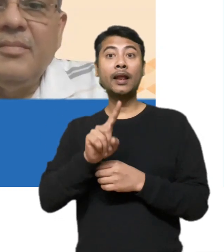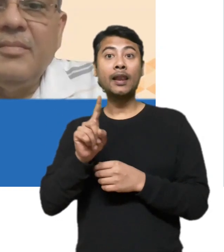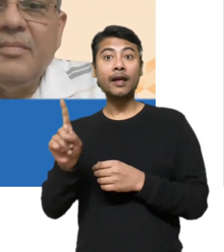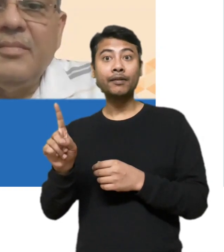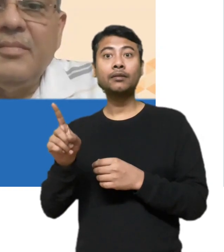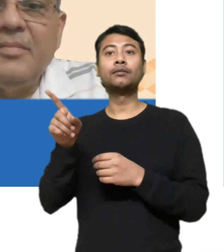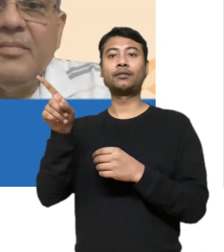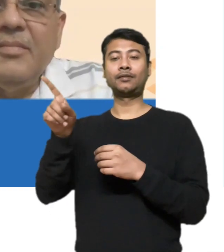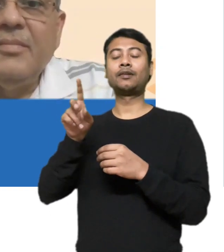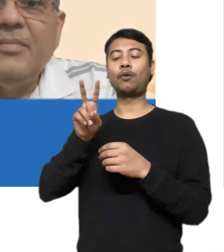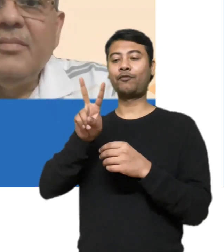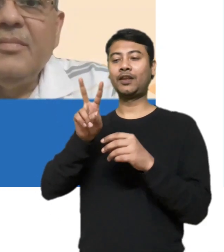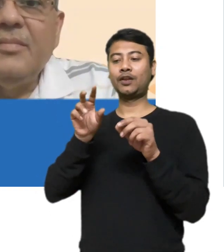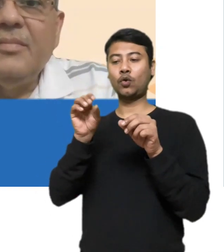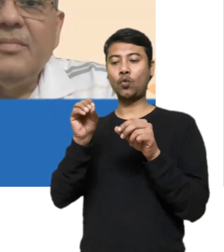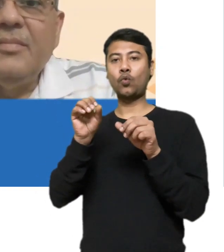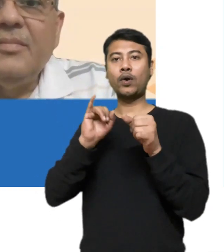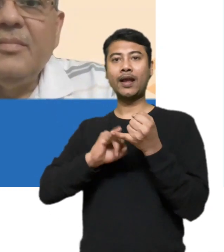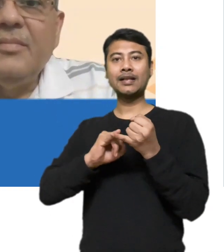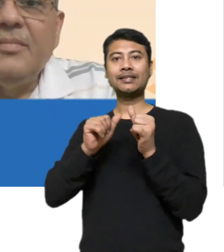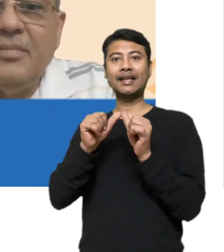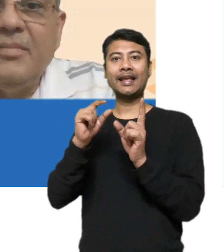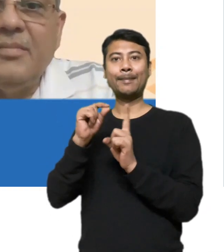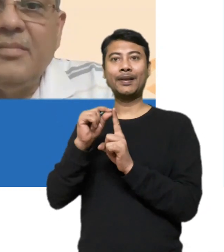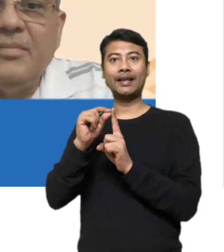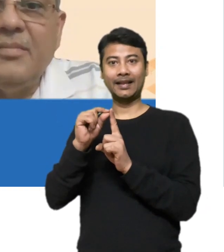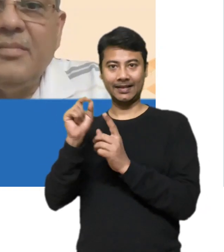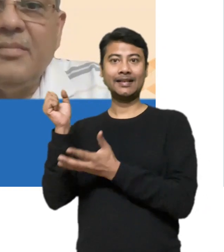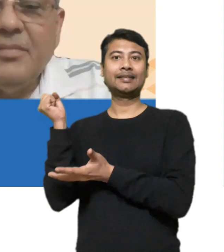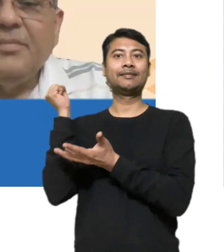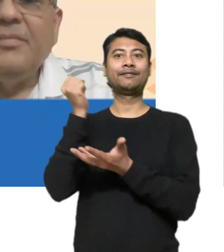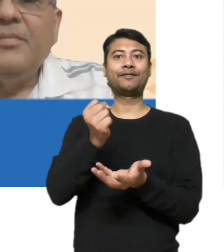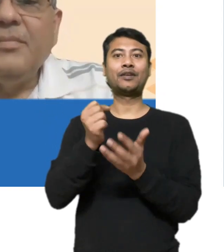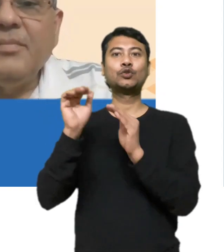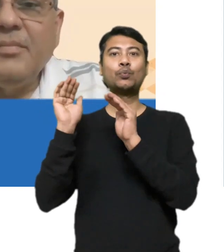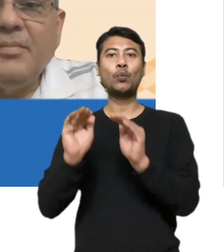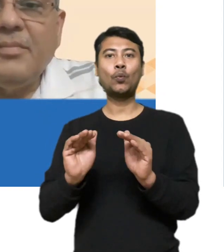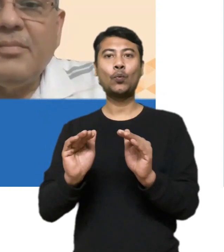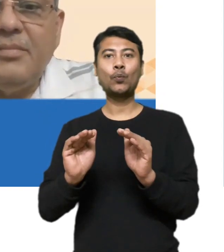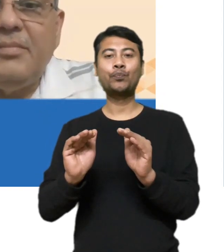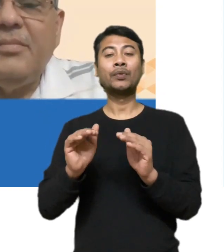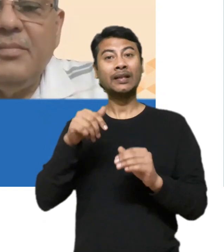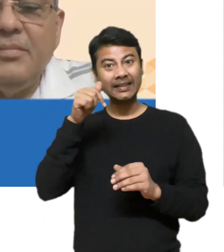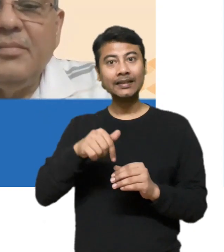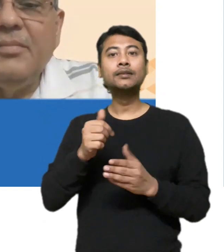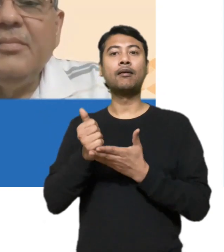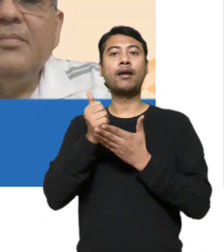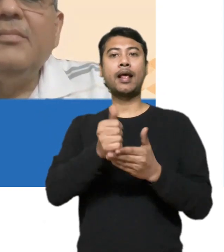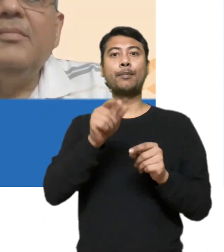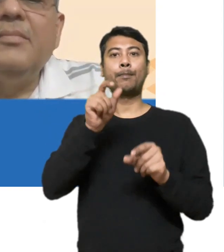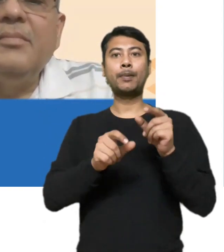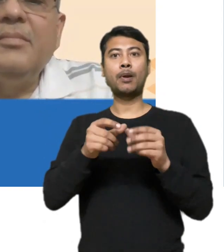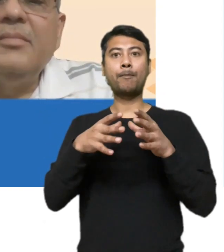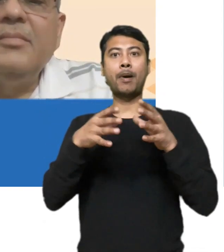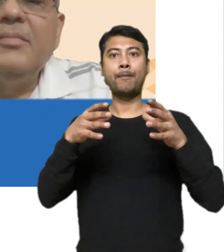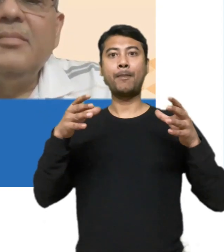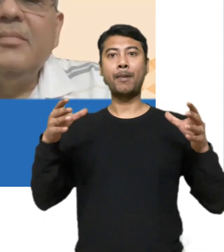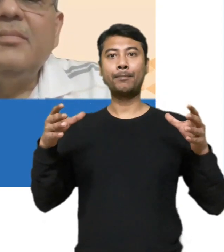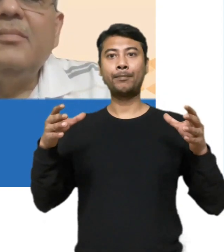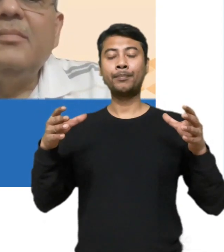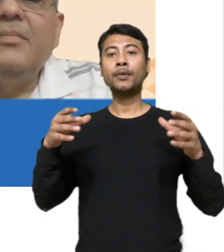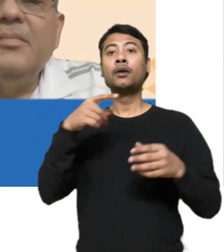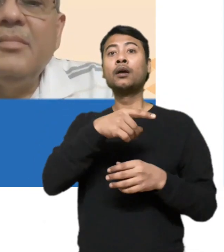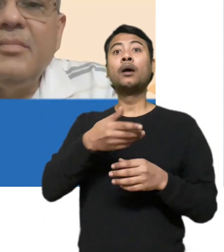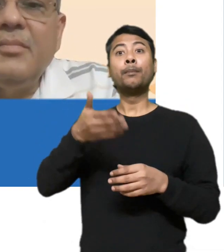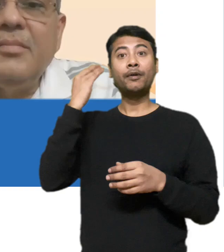this is really going to increase the usership. Because even if people would download it, they would buy minutes or they would